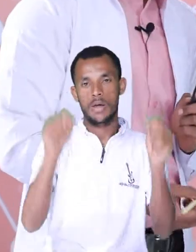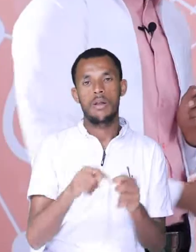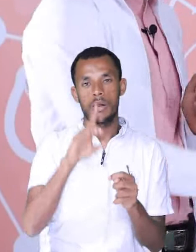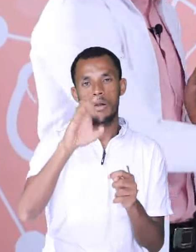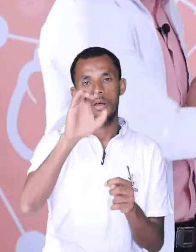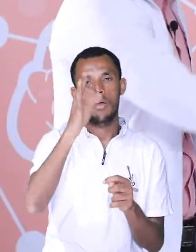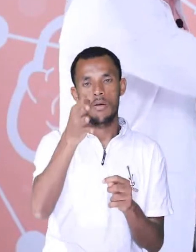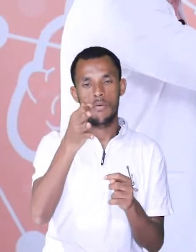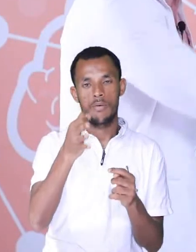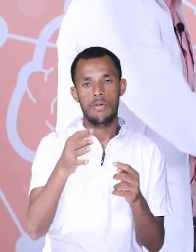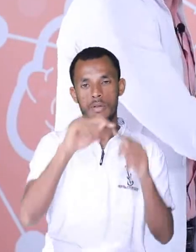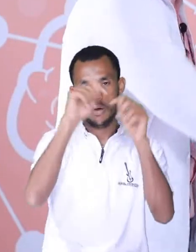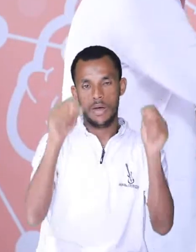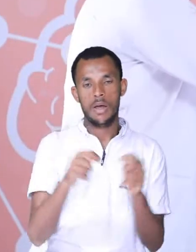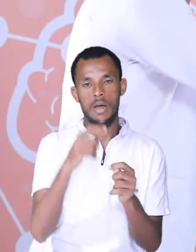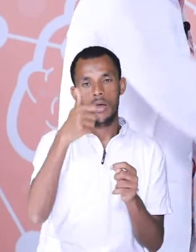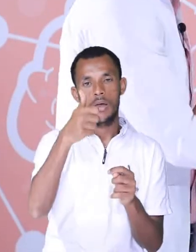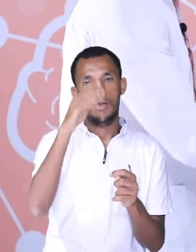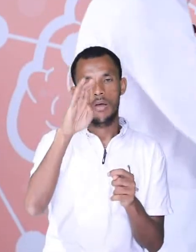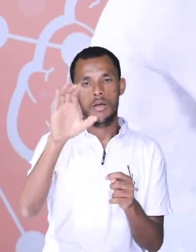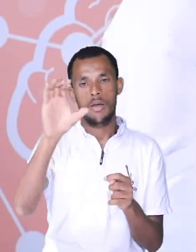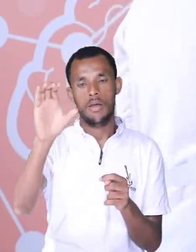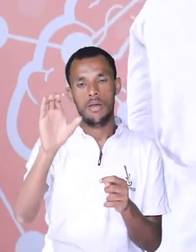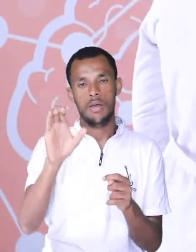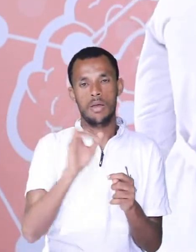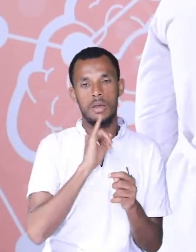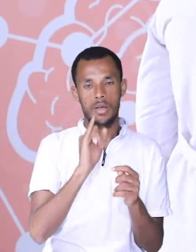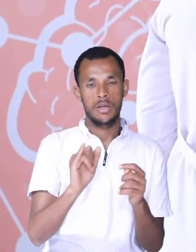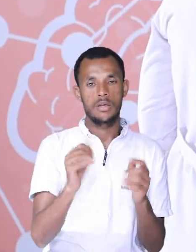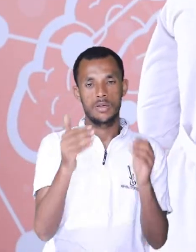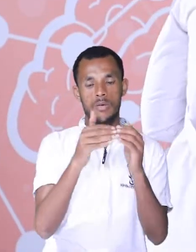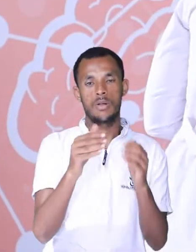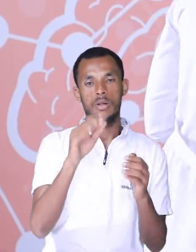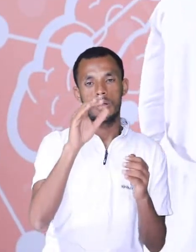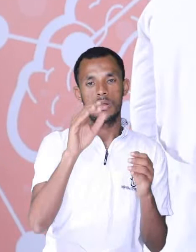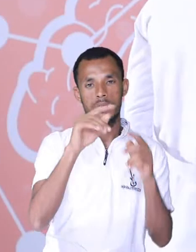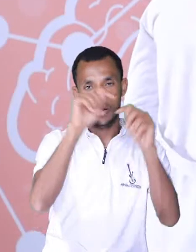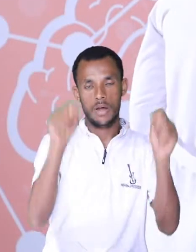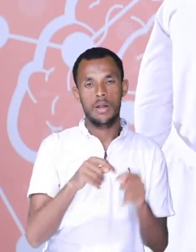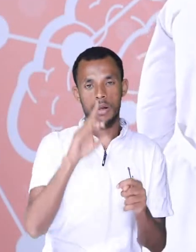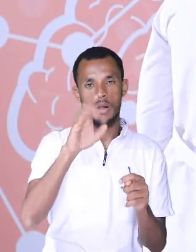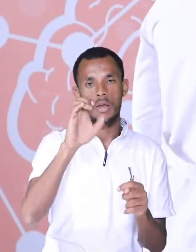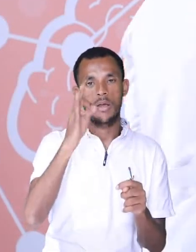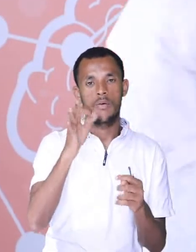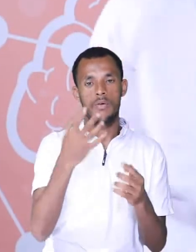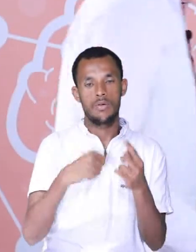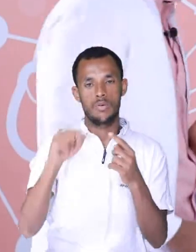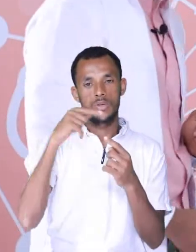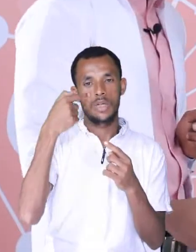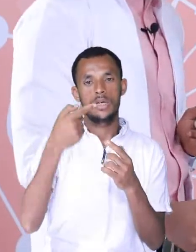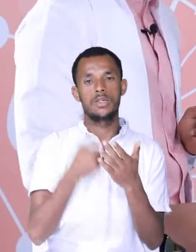DEF. That means triangle ABC is triangle DEF. To say these two